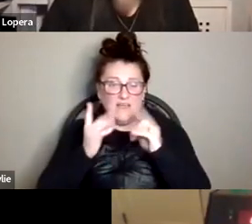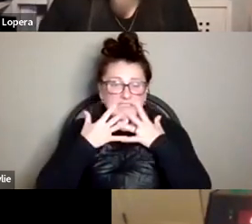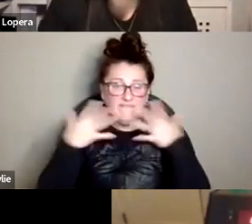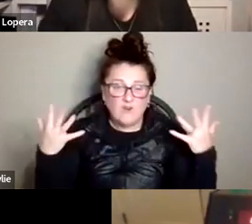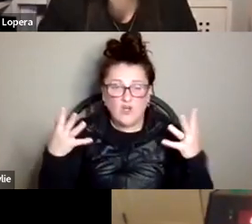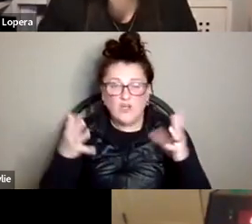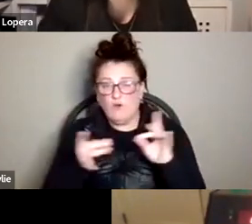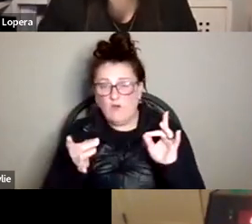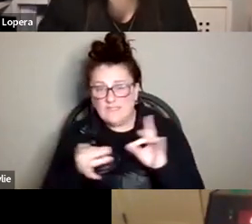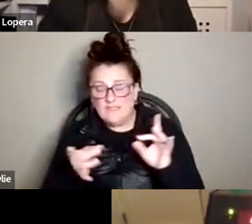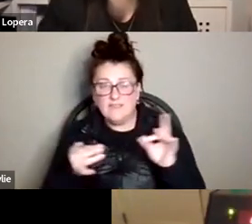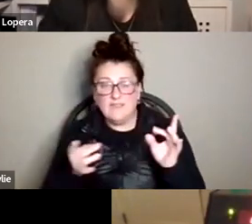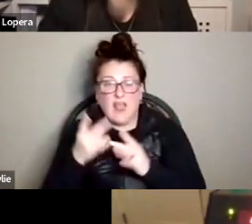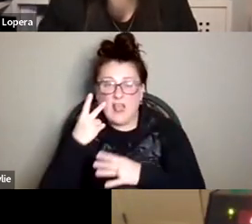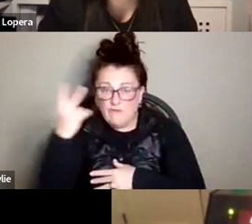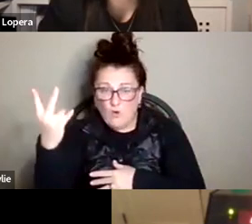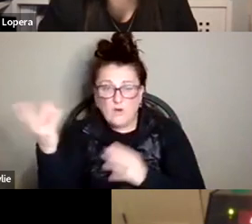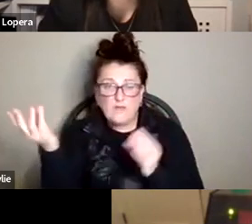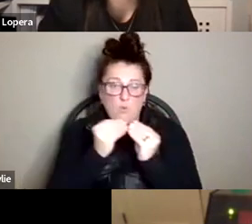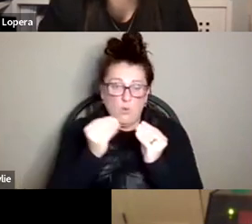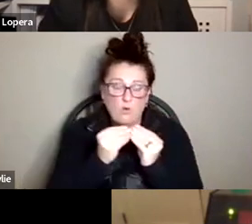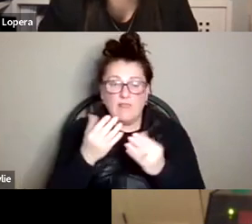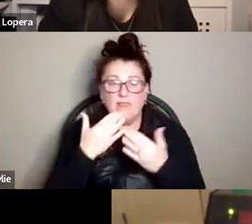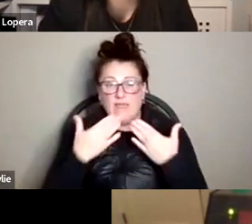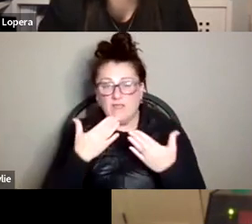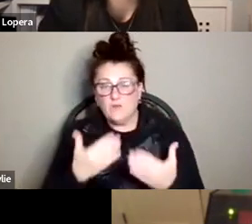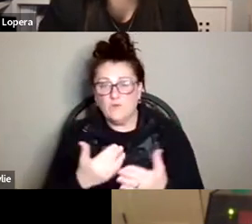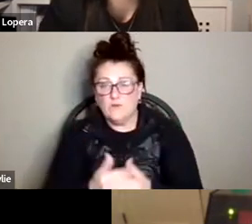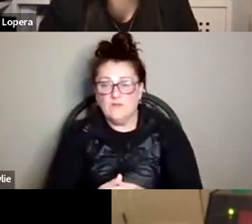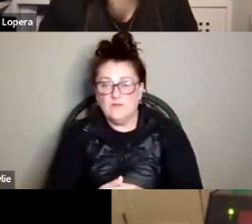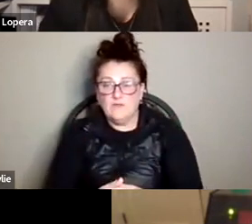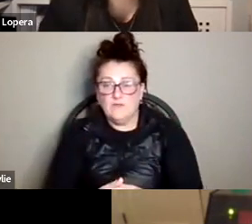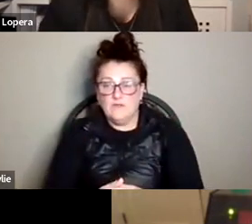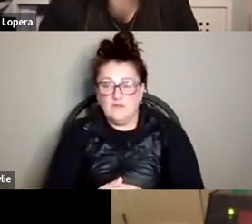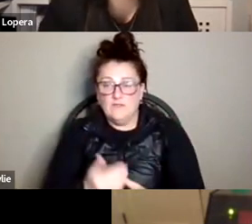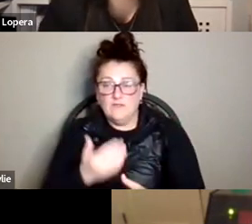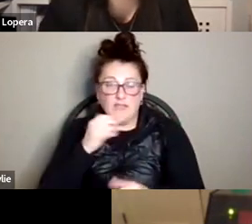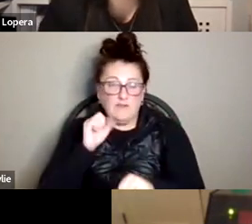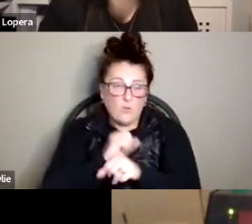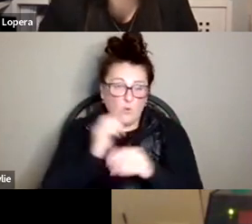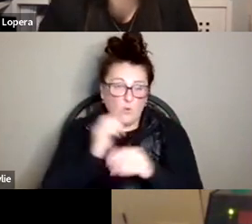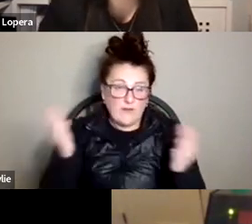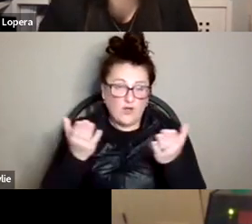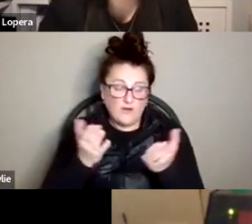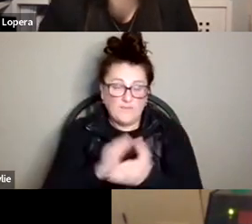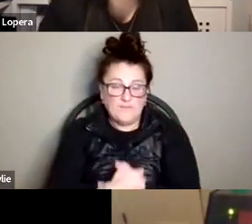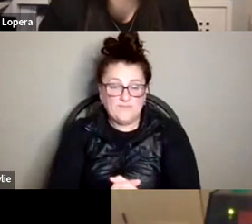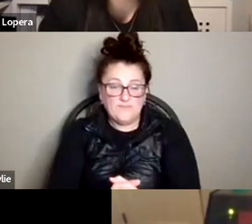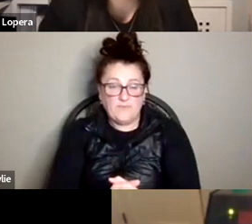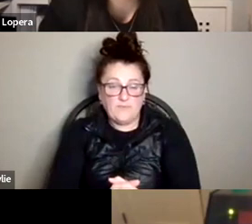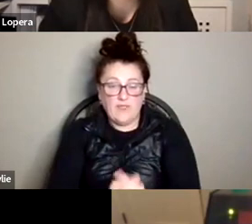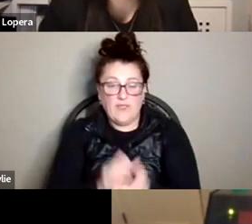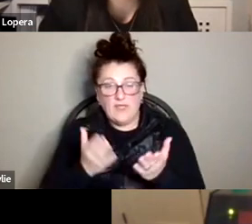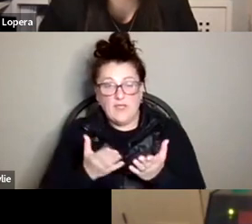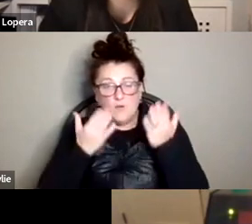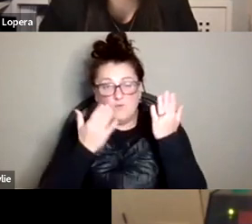voices, and I look forward to more sessions like this. So thank you, everyone, for your work here. I just wanted to bring up a couple of things.